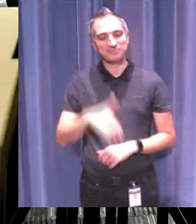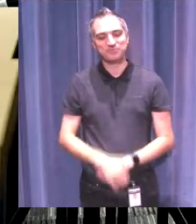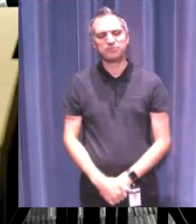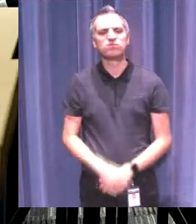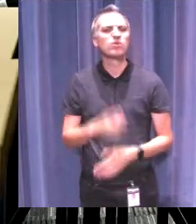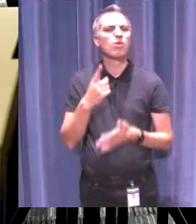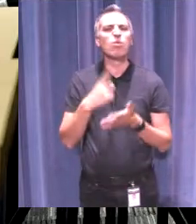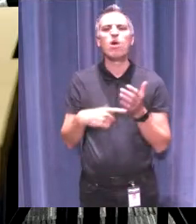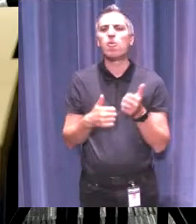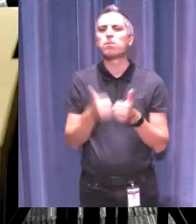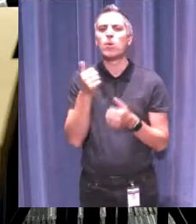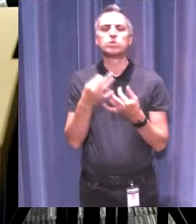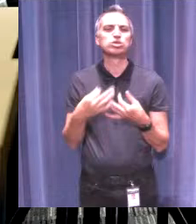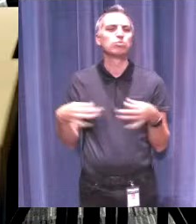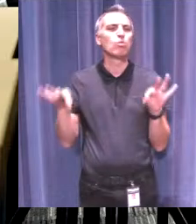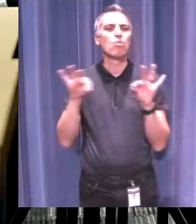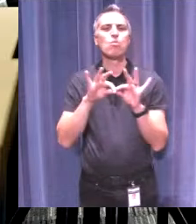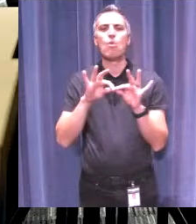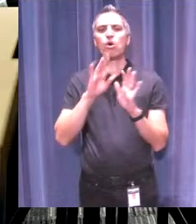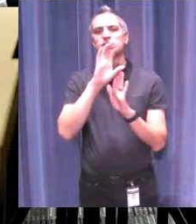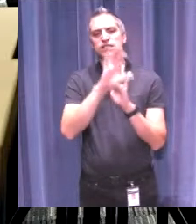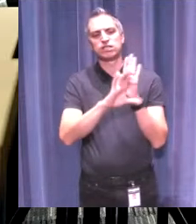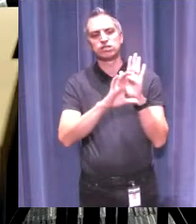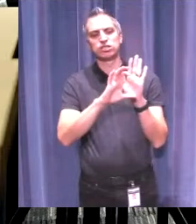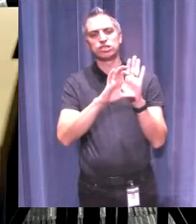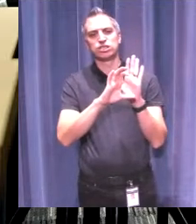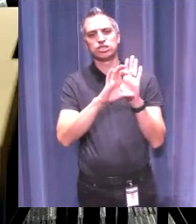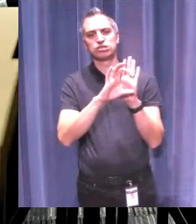most important characteristics that you are looking